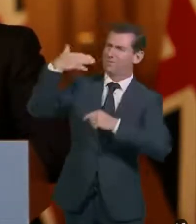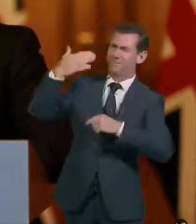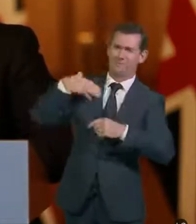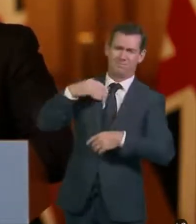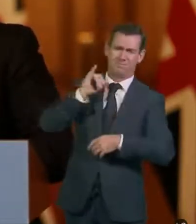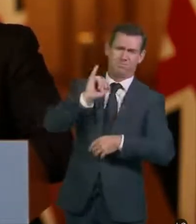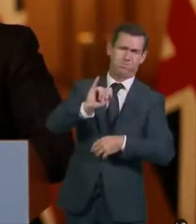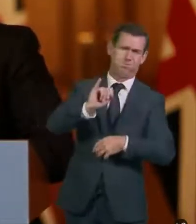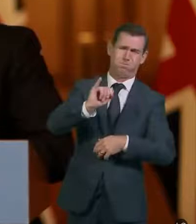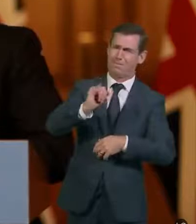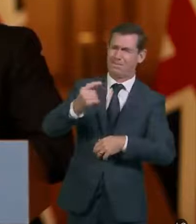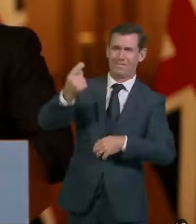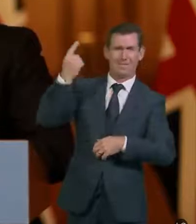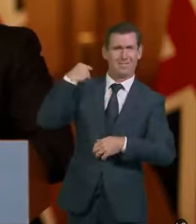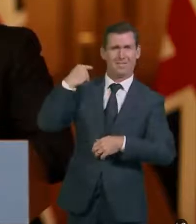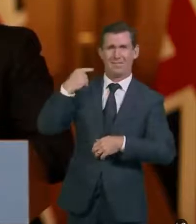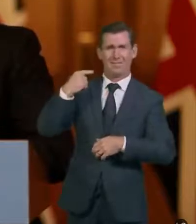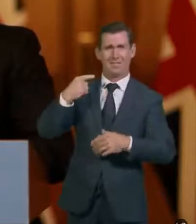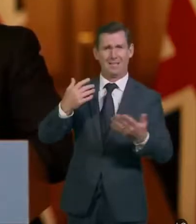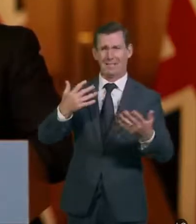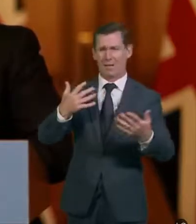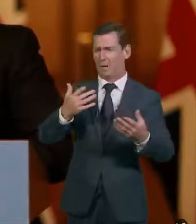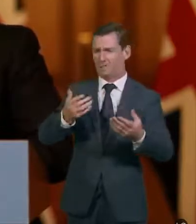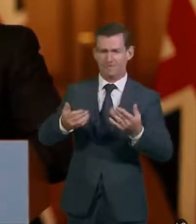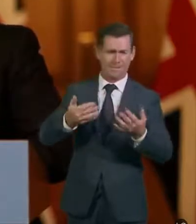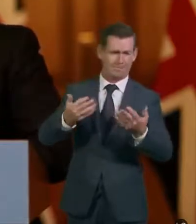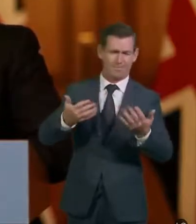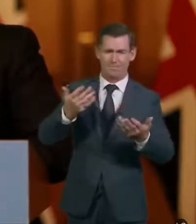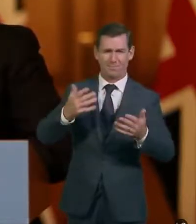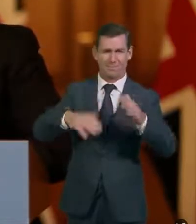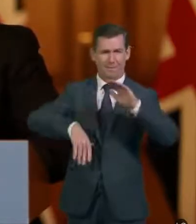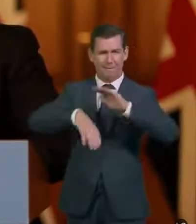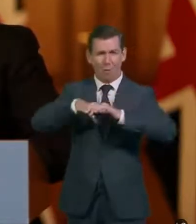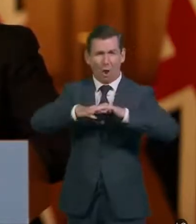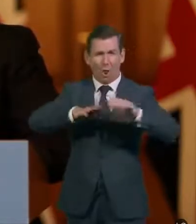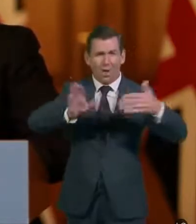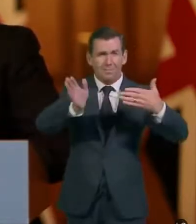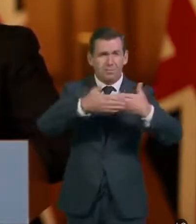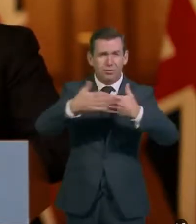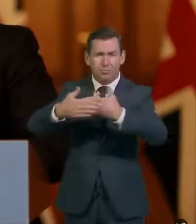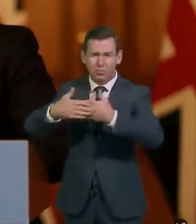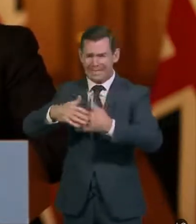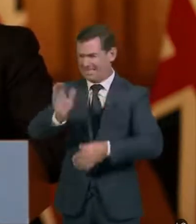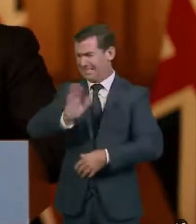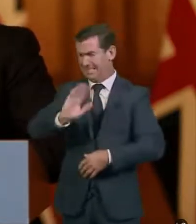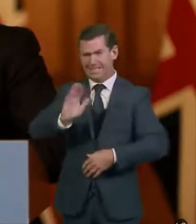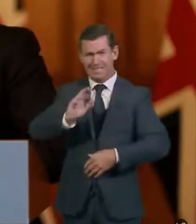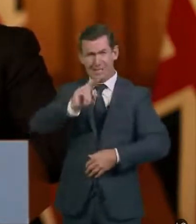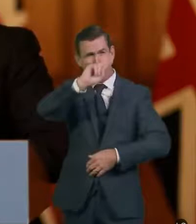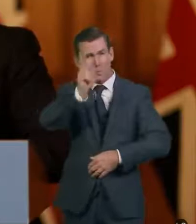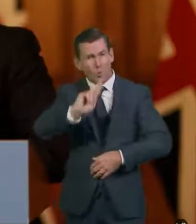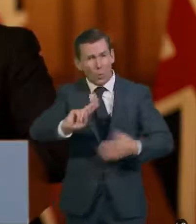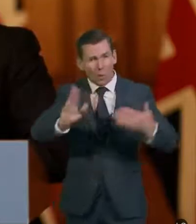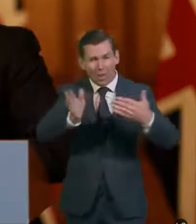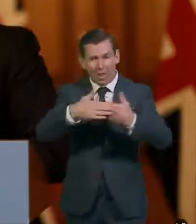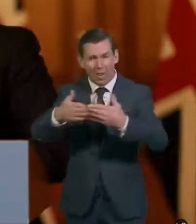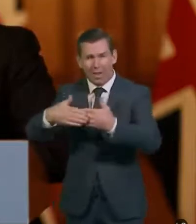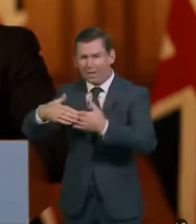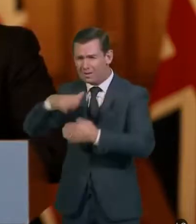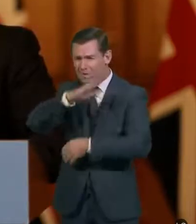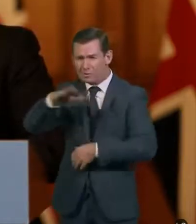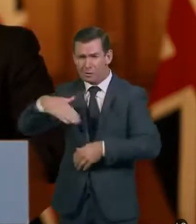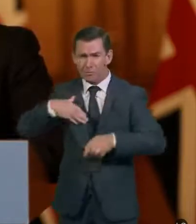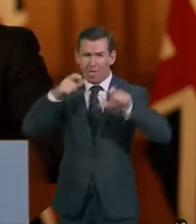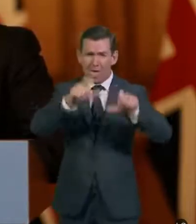of closing our schools again. Alas, taking pupils out of school,